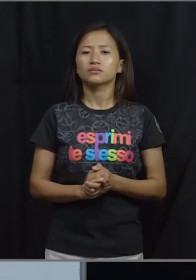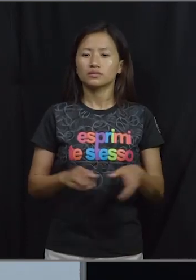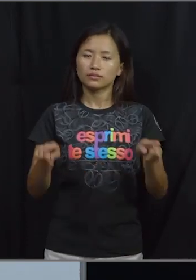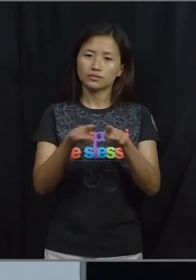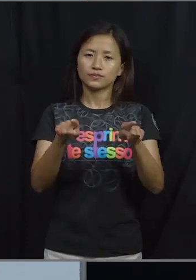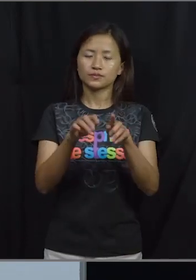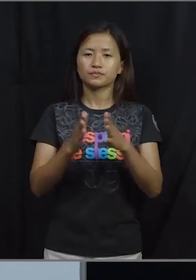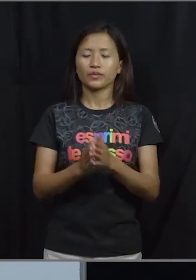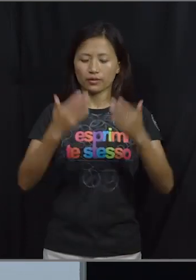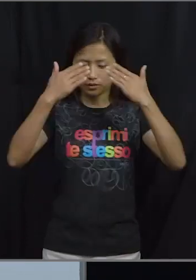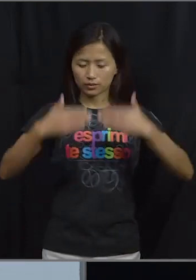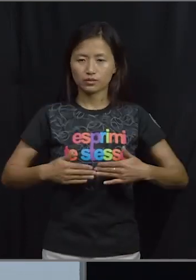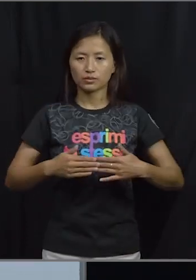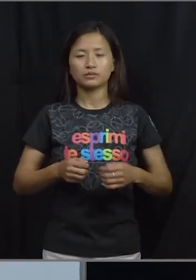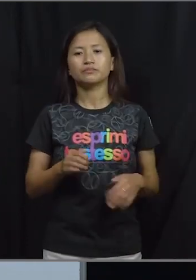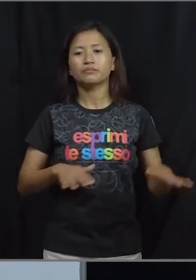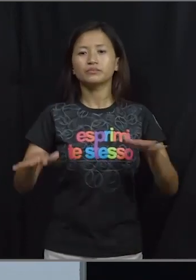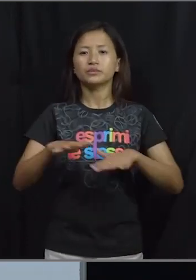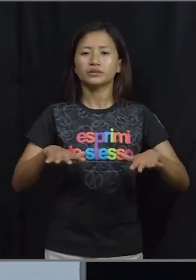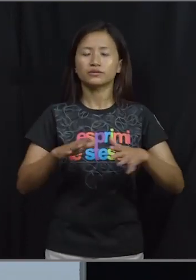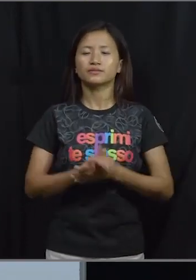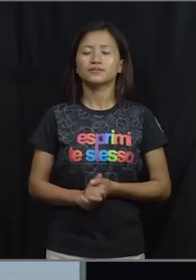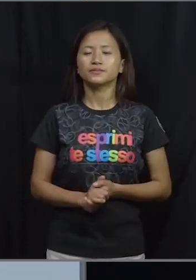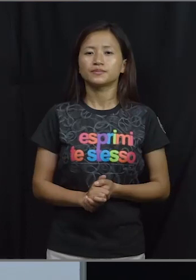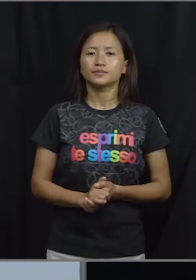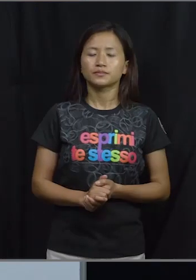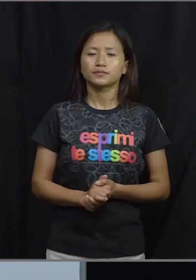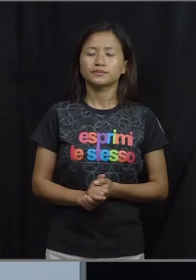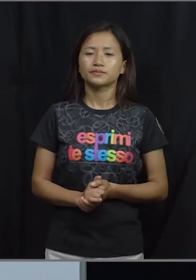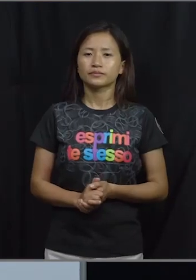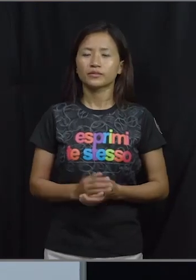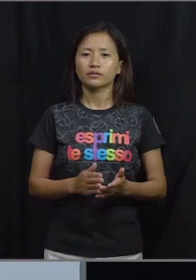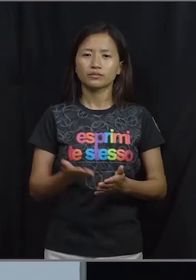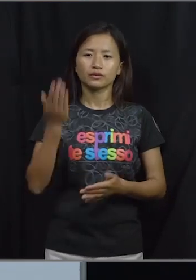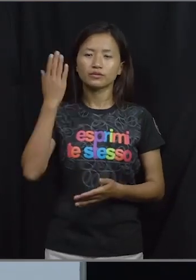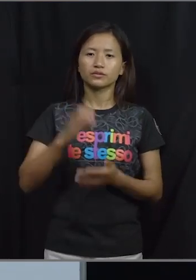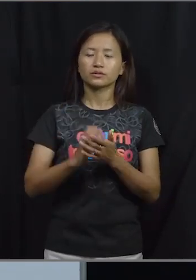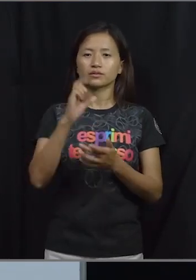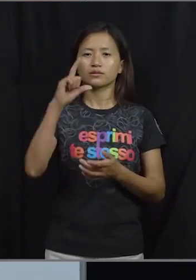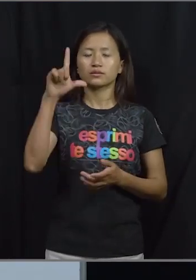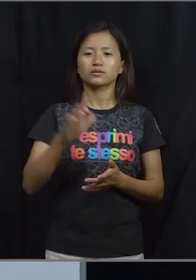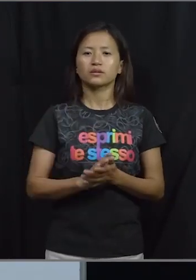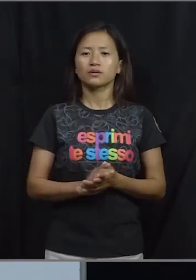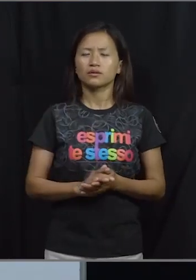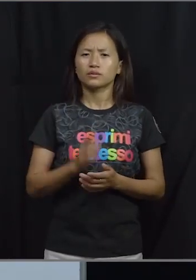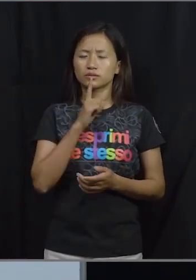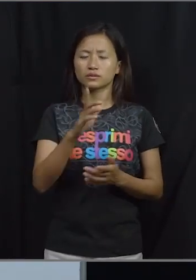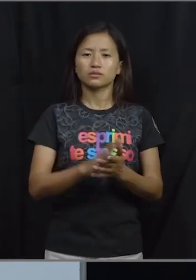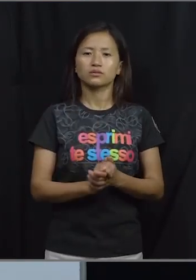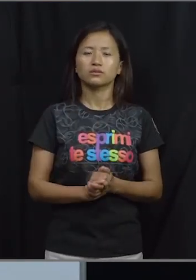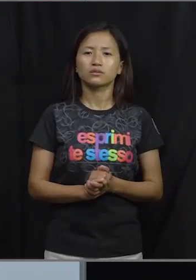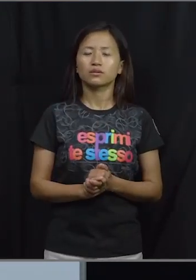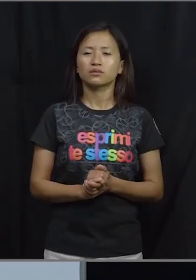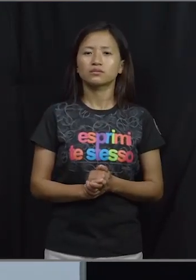relate with the human behavior. Okay, and then in the previous classes, I think I must have told you